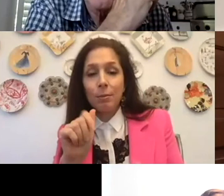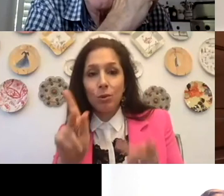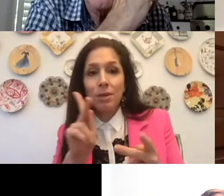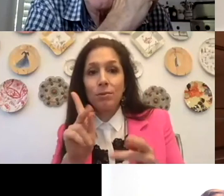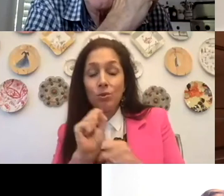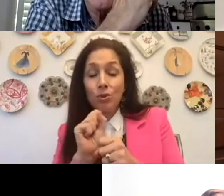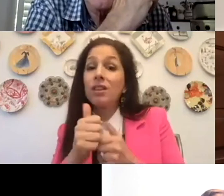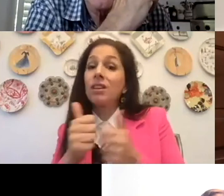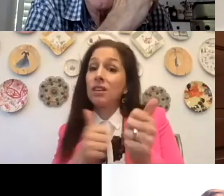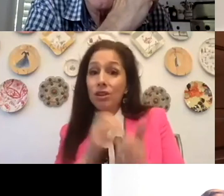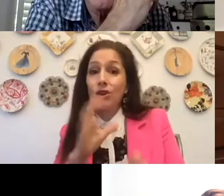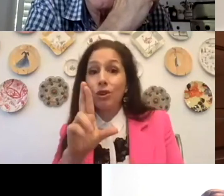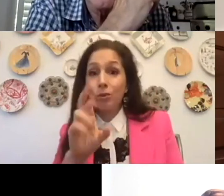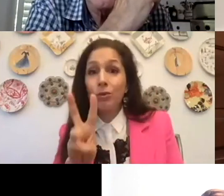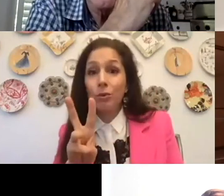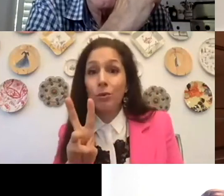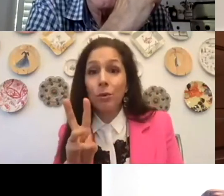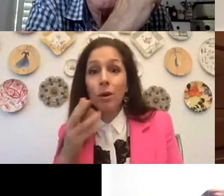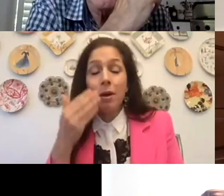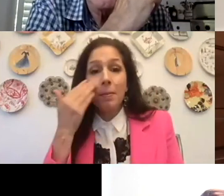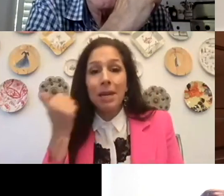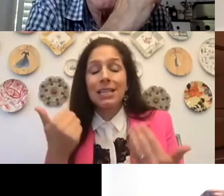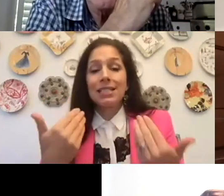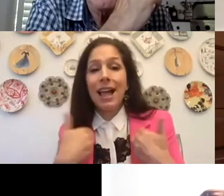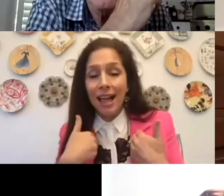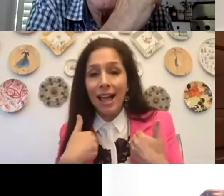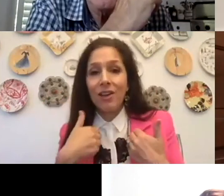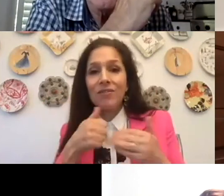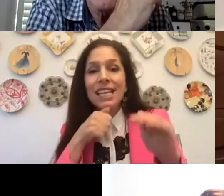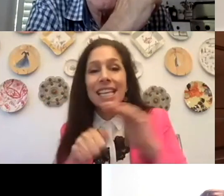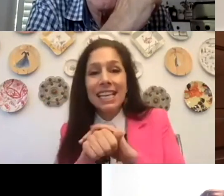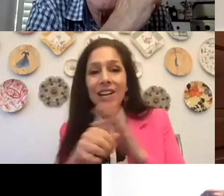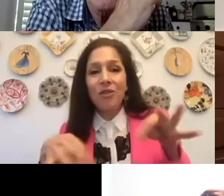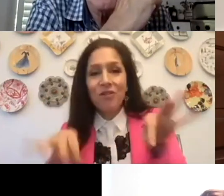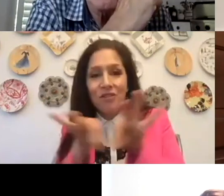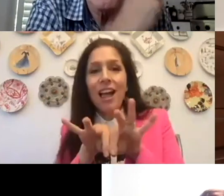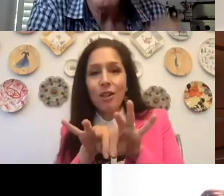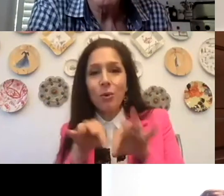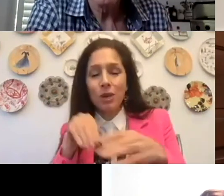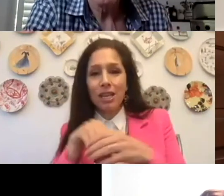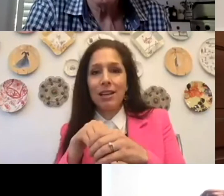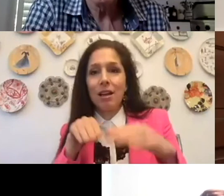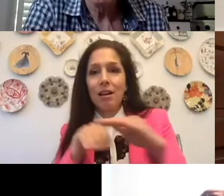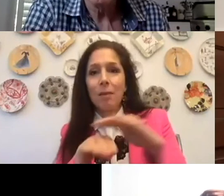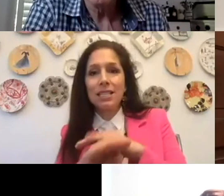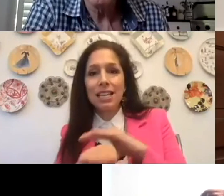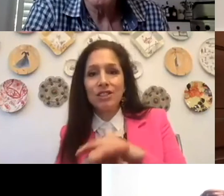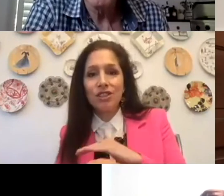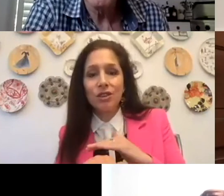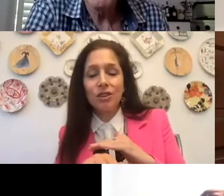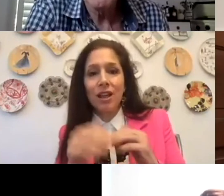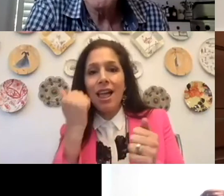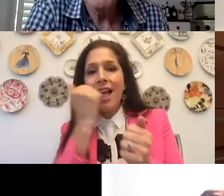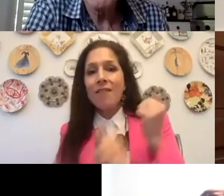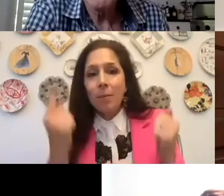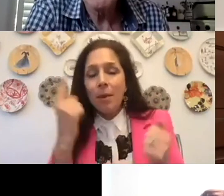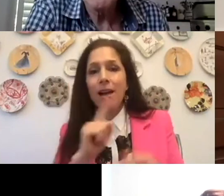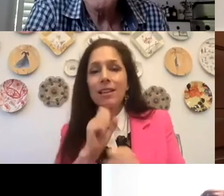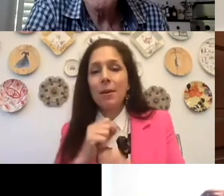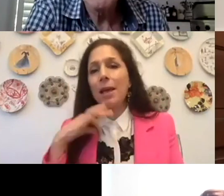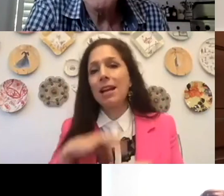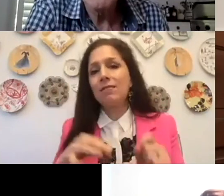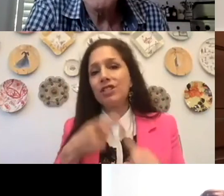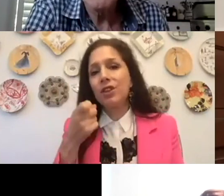have disabled people who work behind the camera as well, because they have a hidden value in